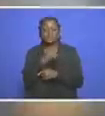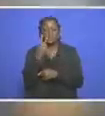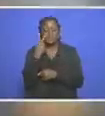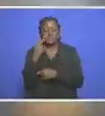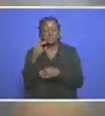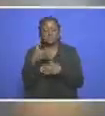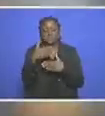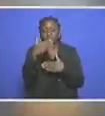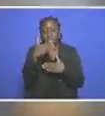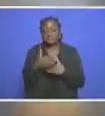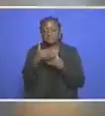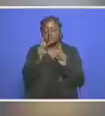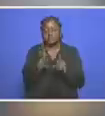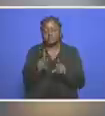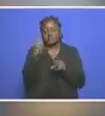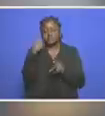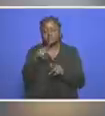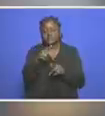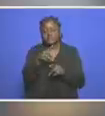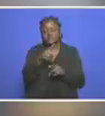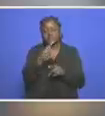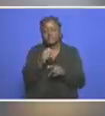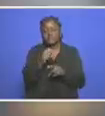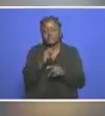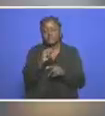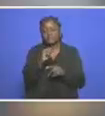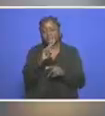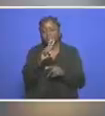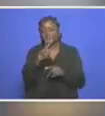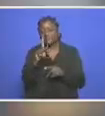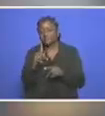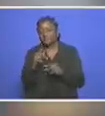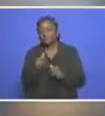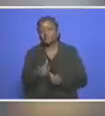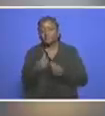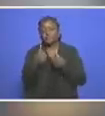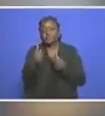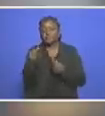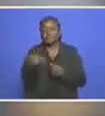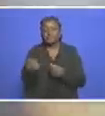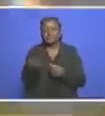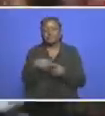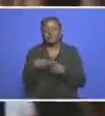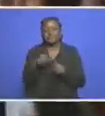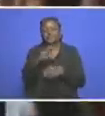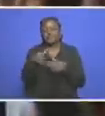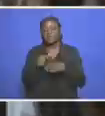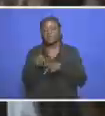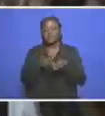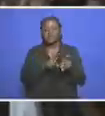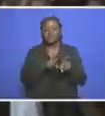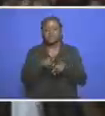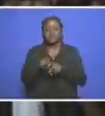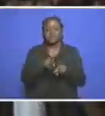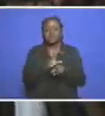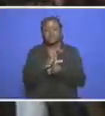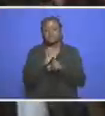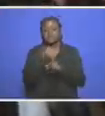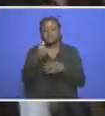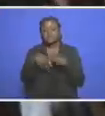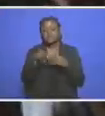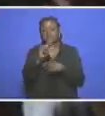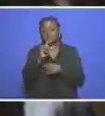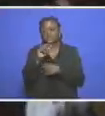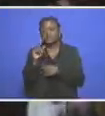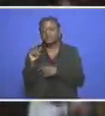the front-runner for the WNBA MVP award. Jones returning to her all-star form in 2021. The 27-year-old